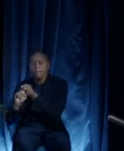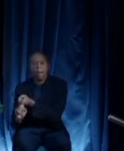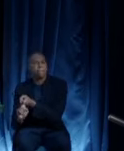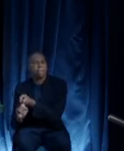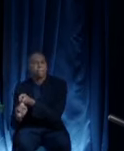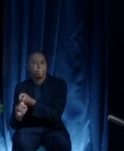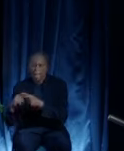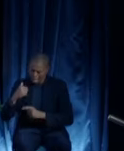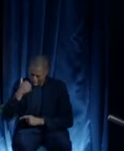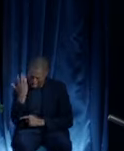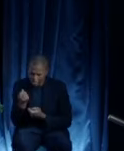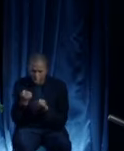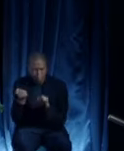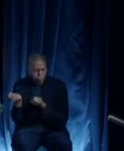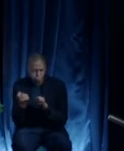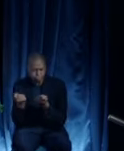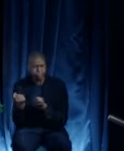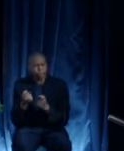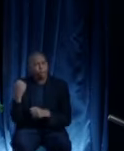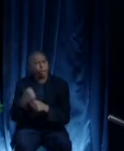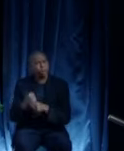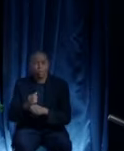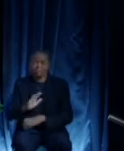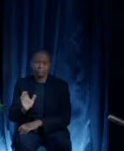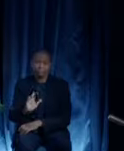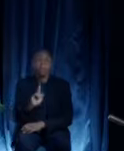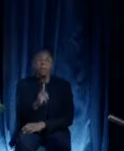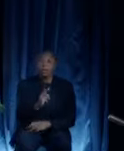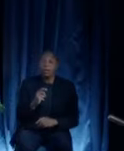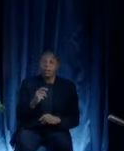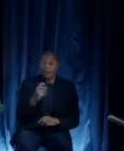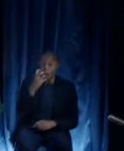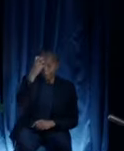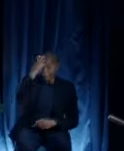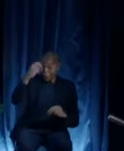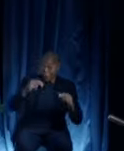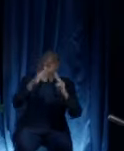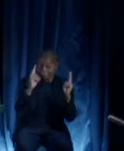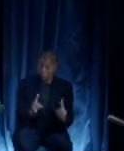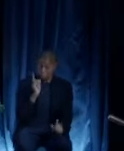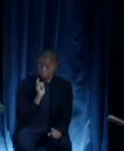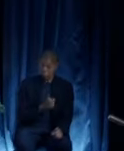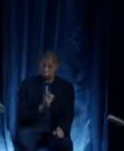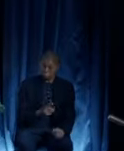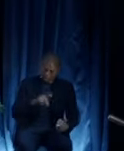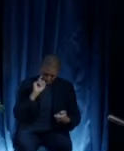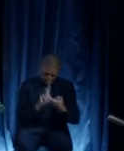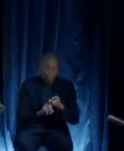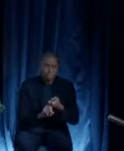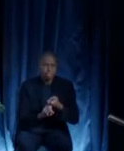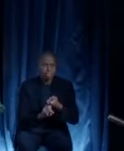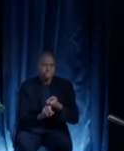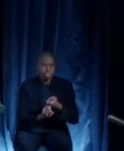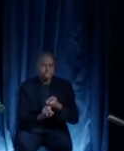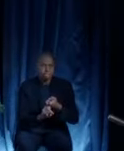everyday aspect of government. Whereas the court is. The court is the permanent